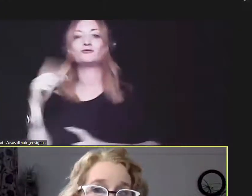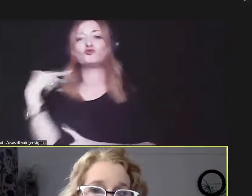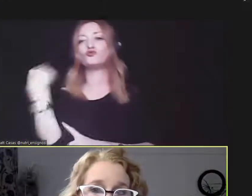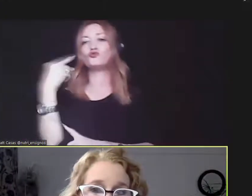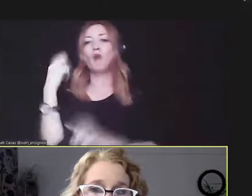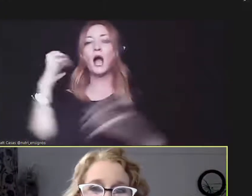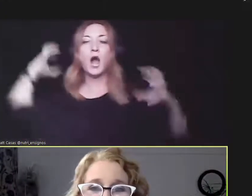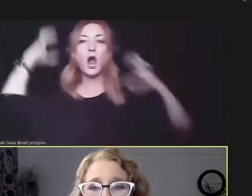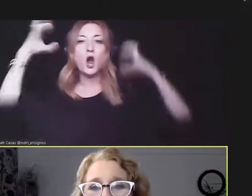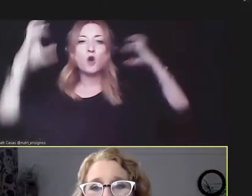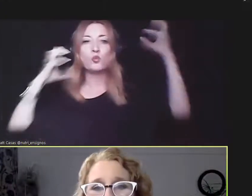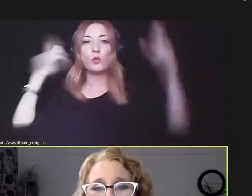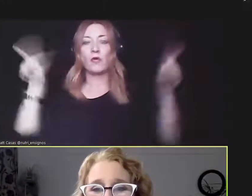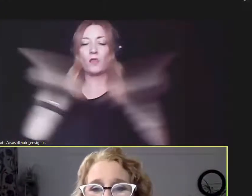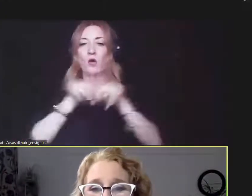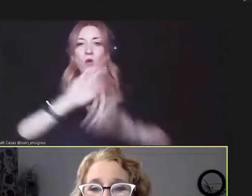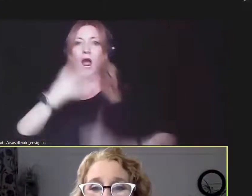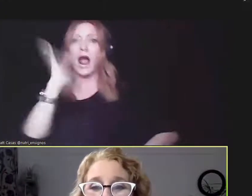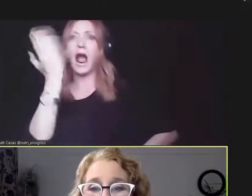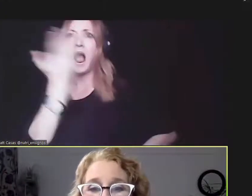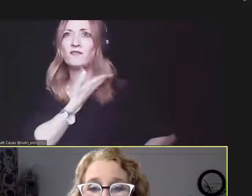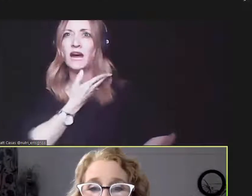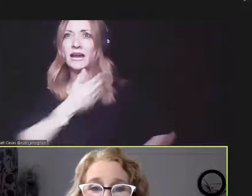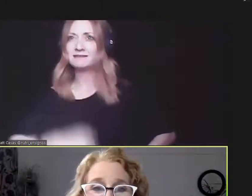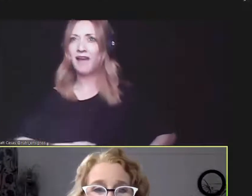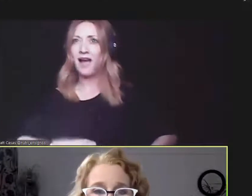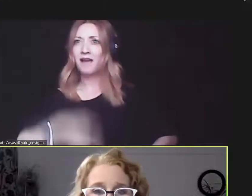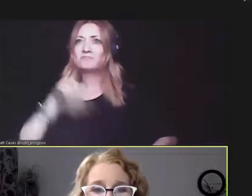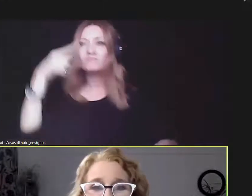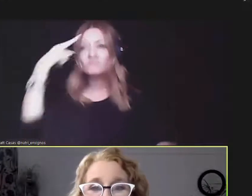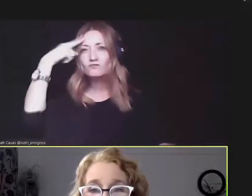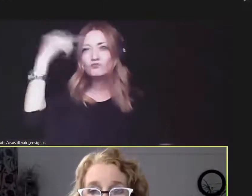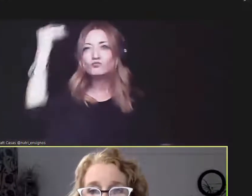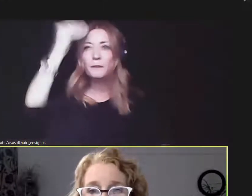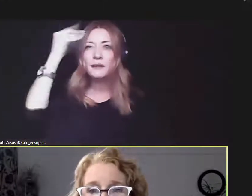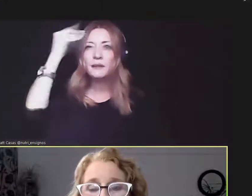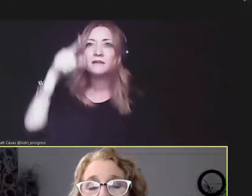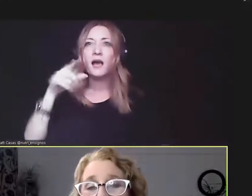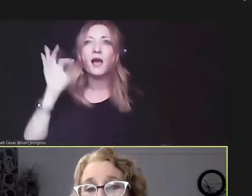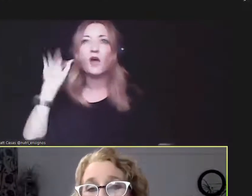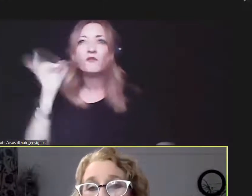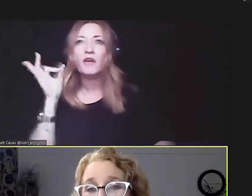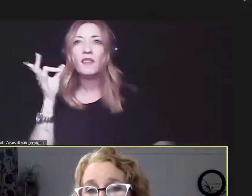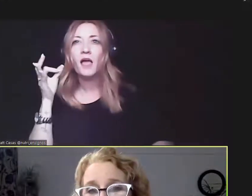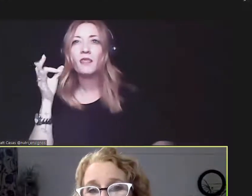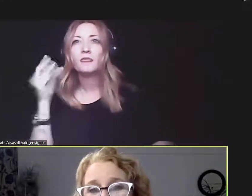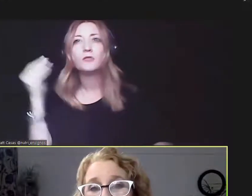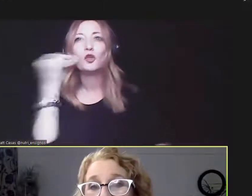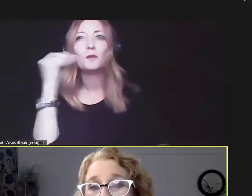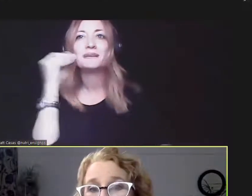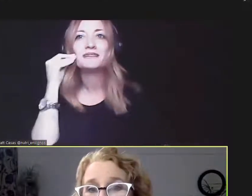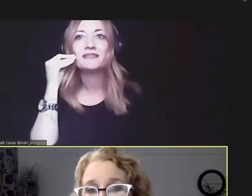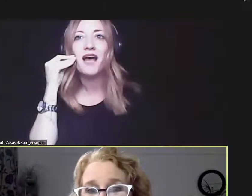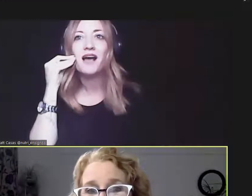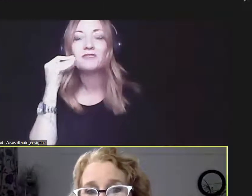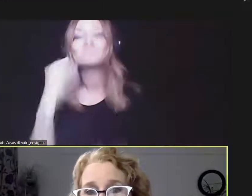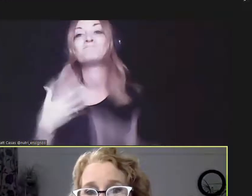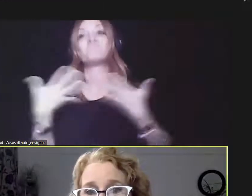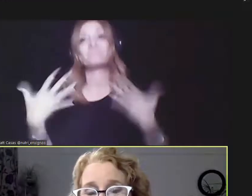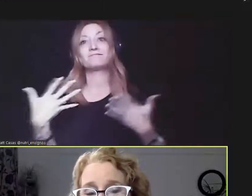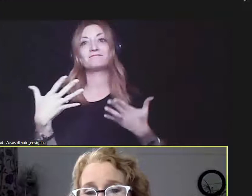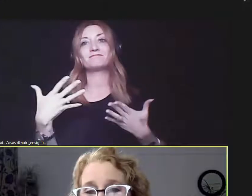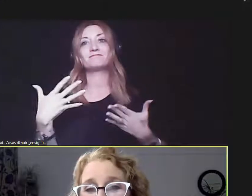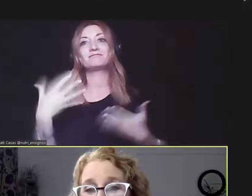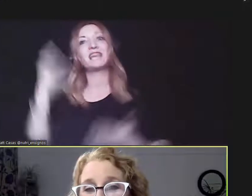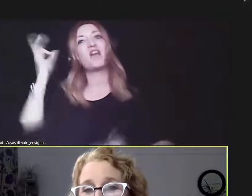or false? That everyday toxic chemicals can affect your gut